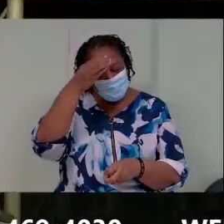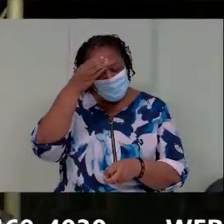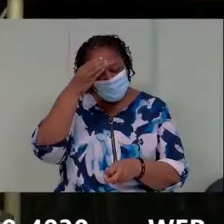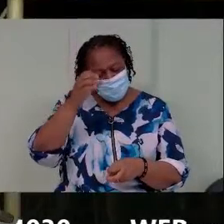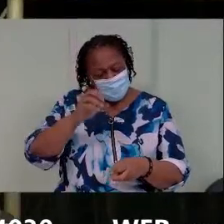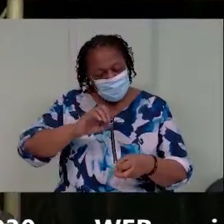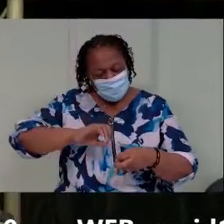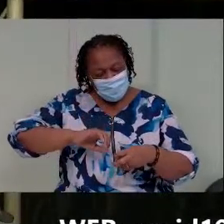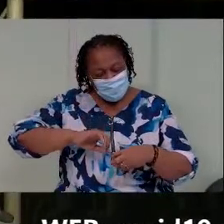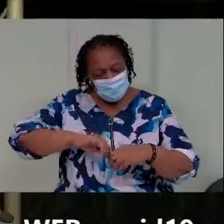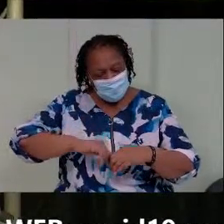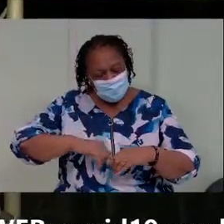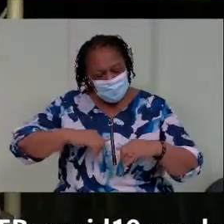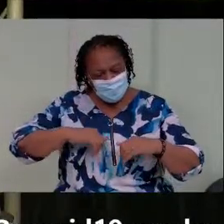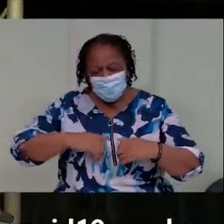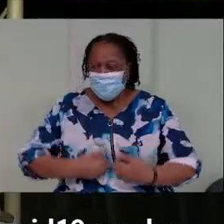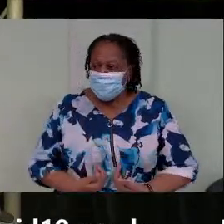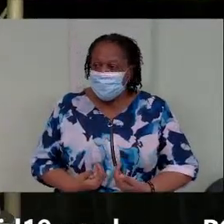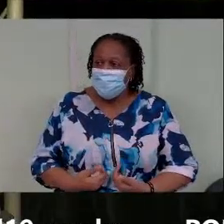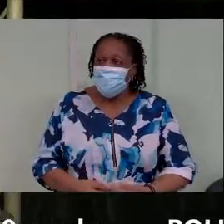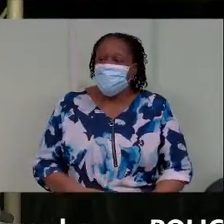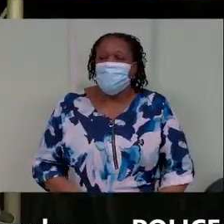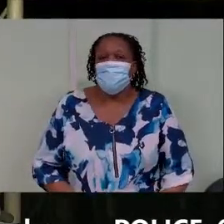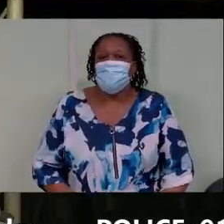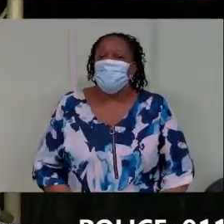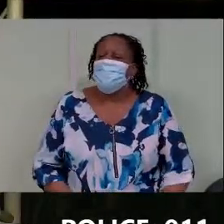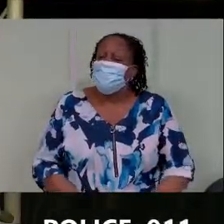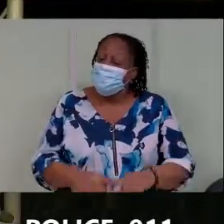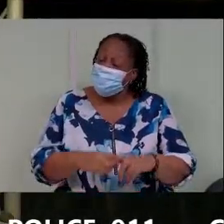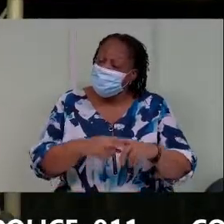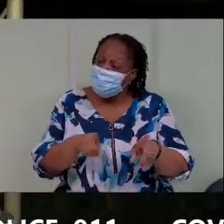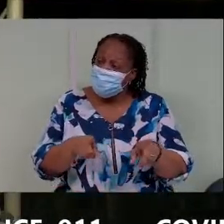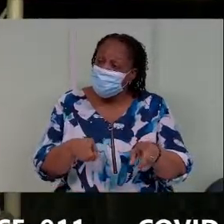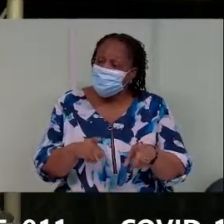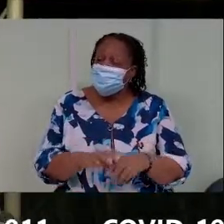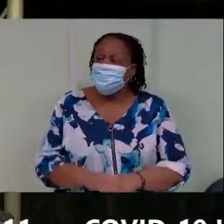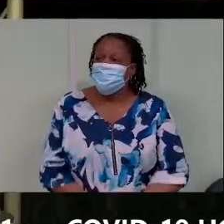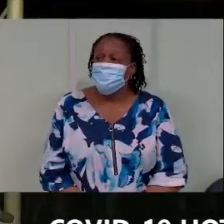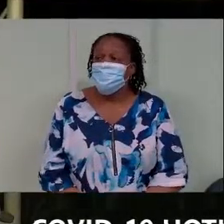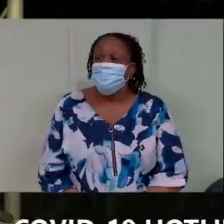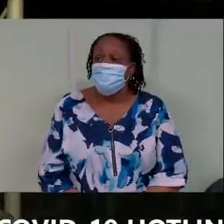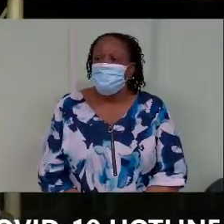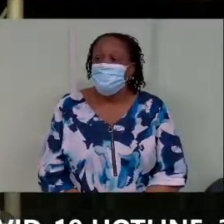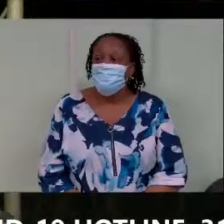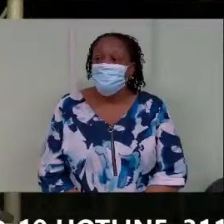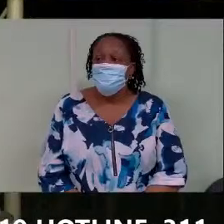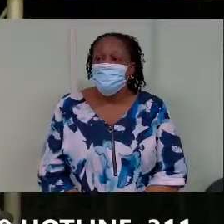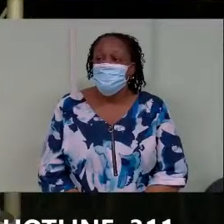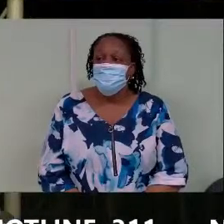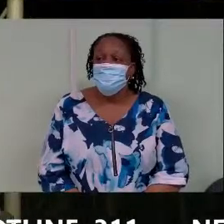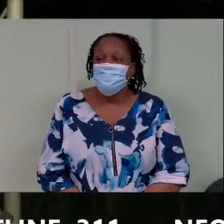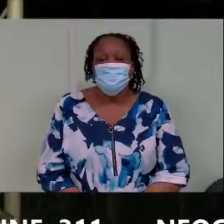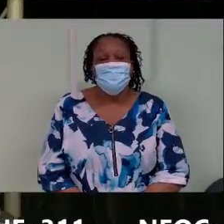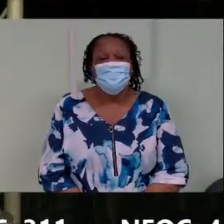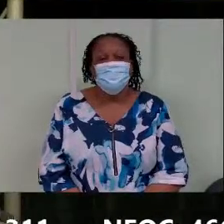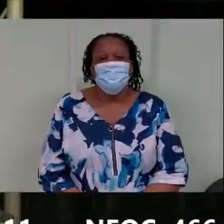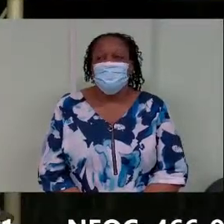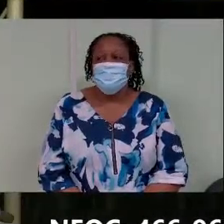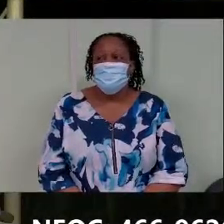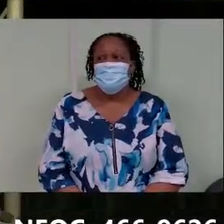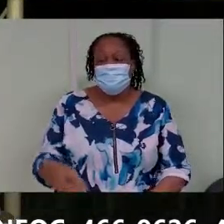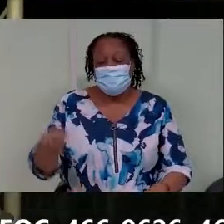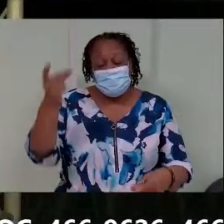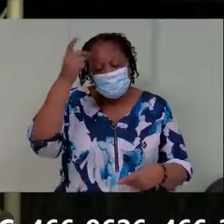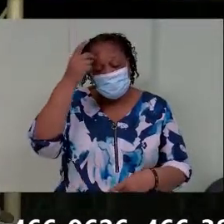However, the COVID-19, the SARS-CoV-2 virus that causes COVID-19 is a